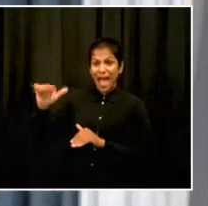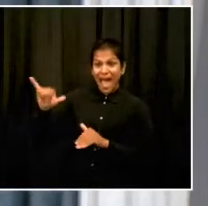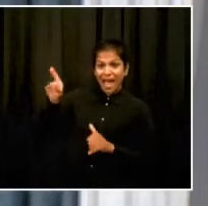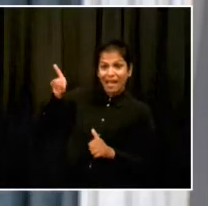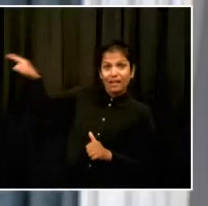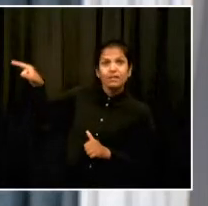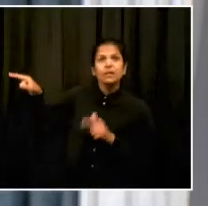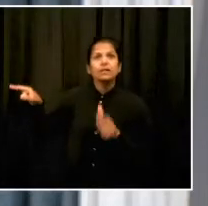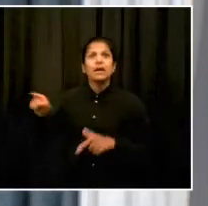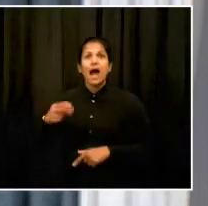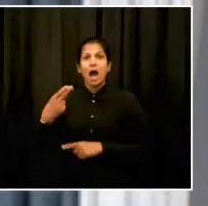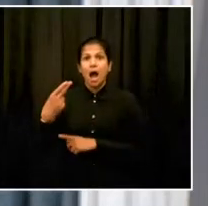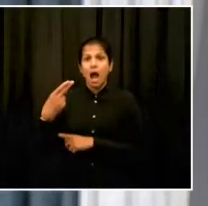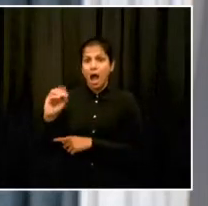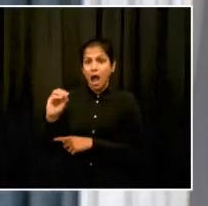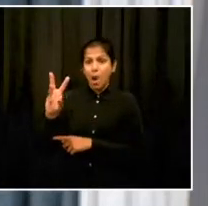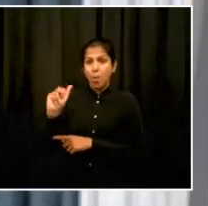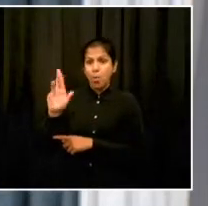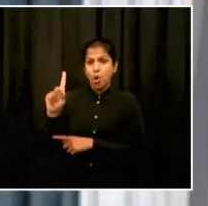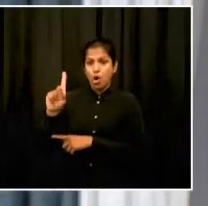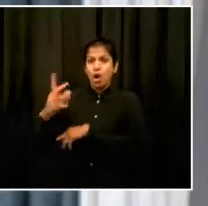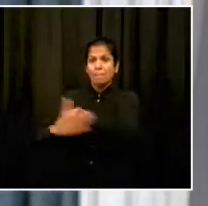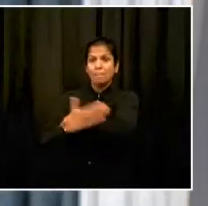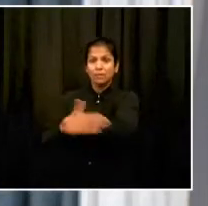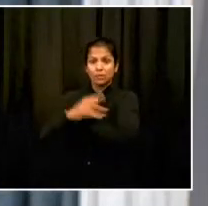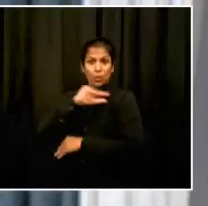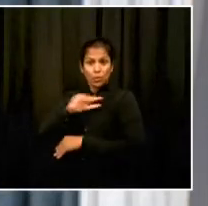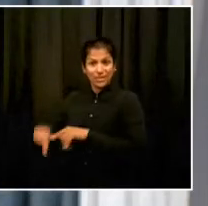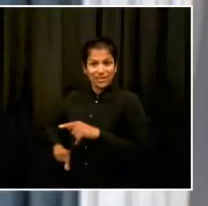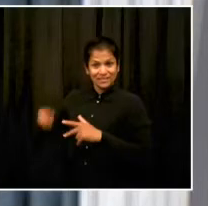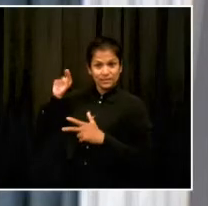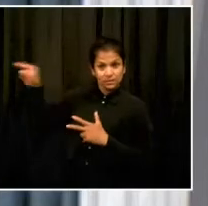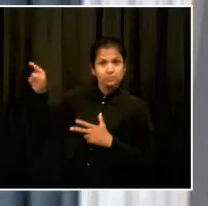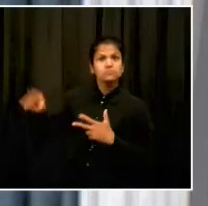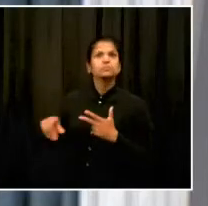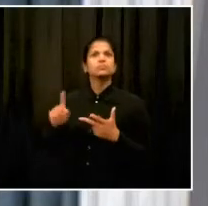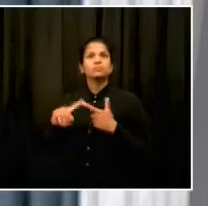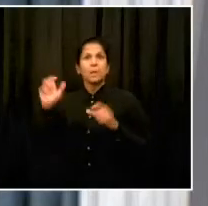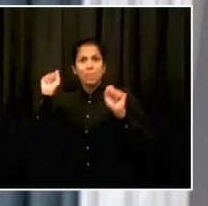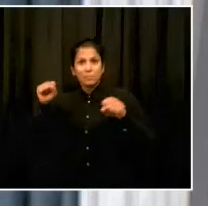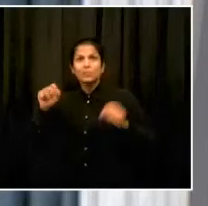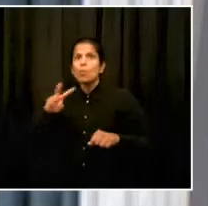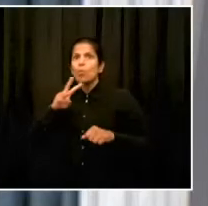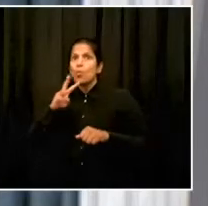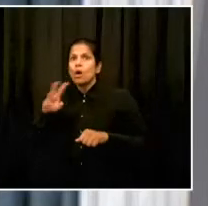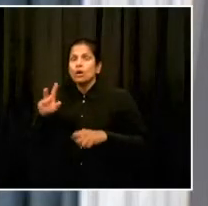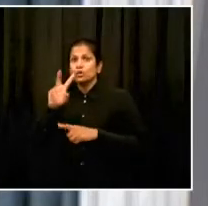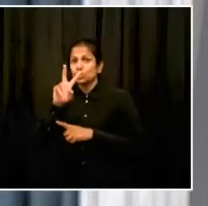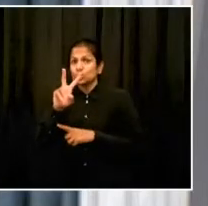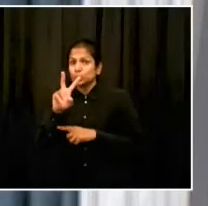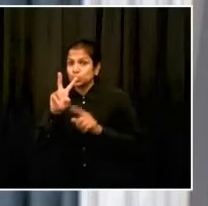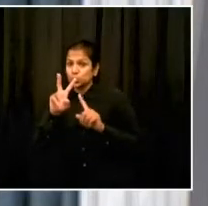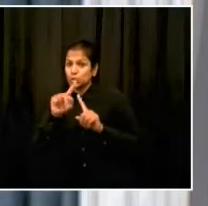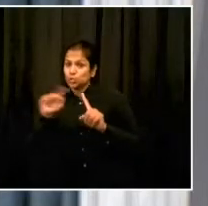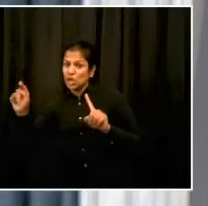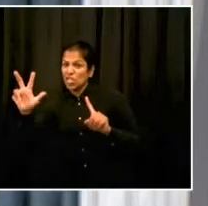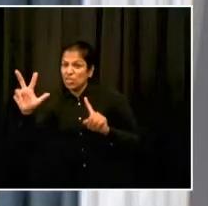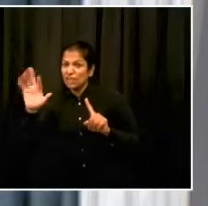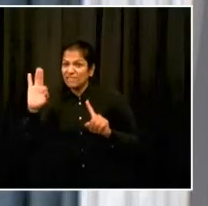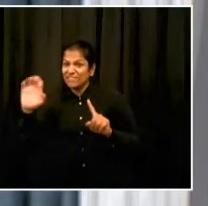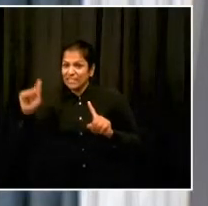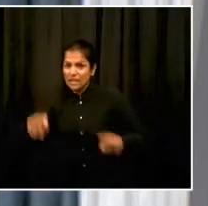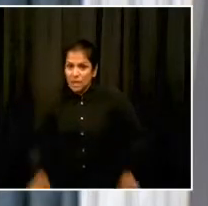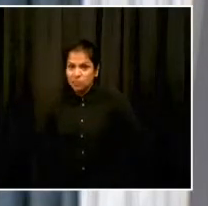of water above ground from this storm. And because of the wind, we will also see significant wave action that will bring more water into